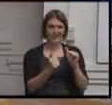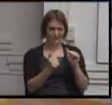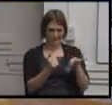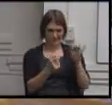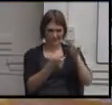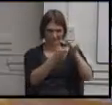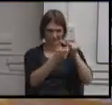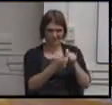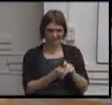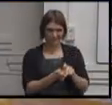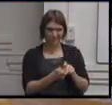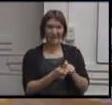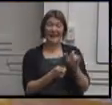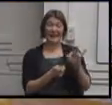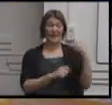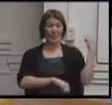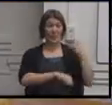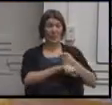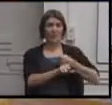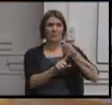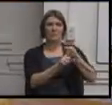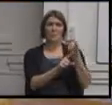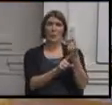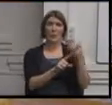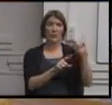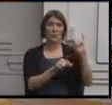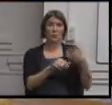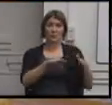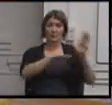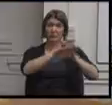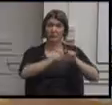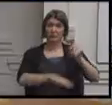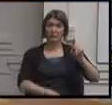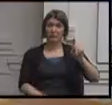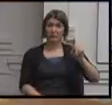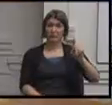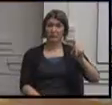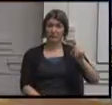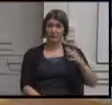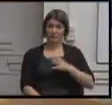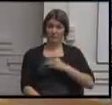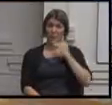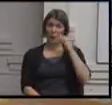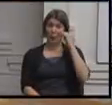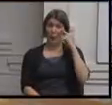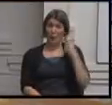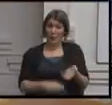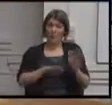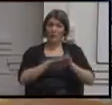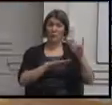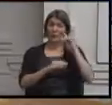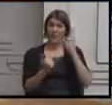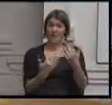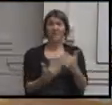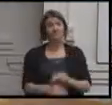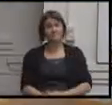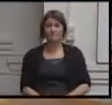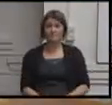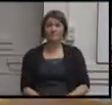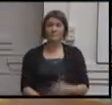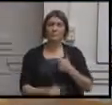the impact for insurance ratepayers in Brattleboro, and so that's really kind of the focus of the memo I put